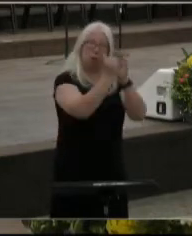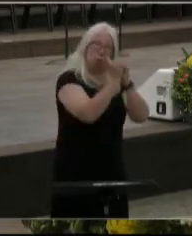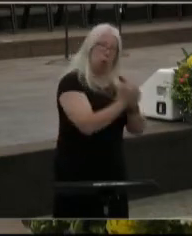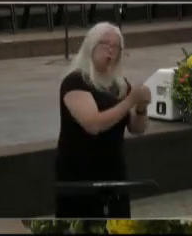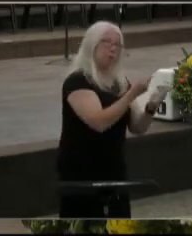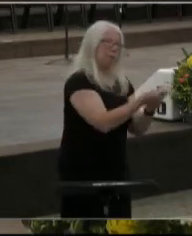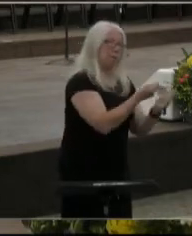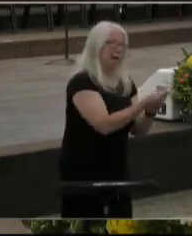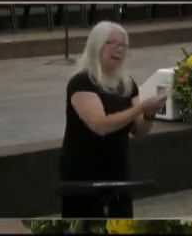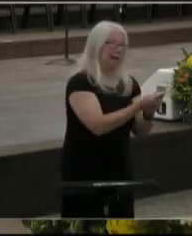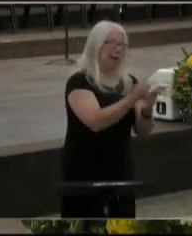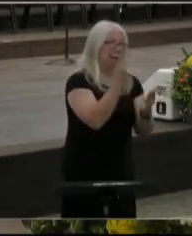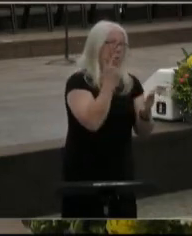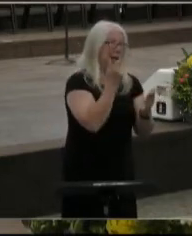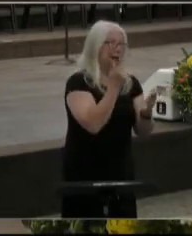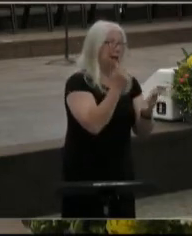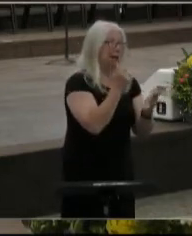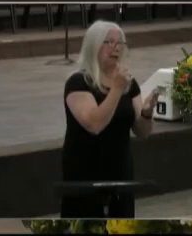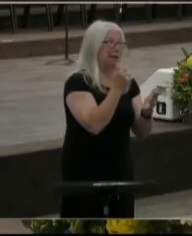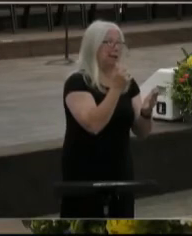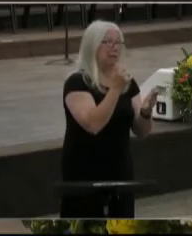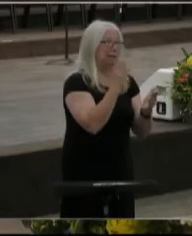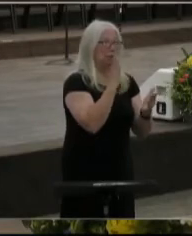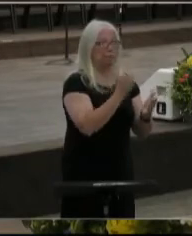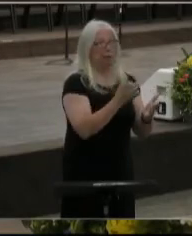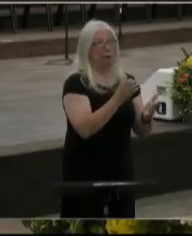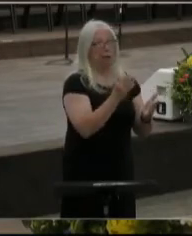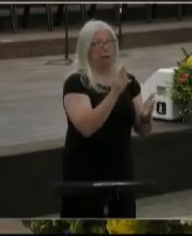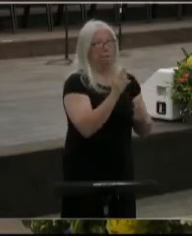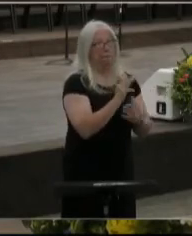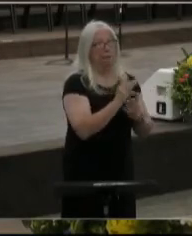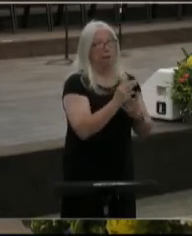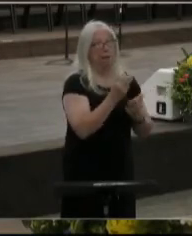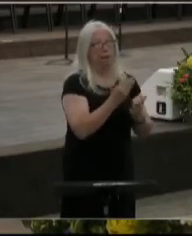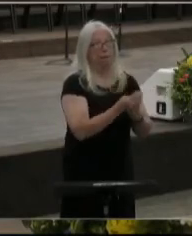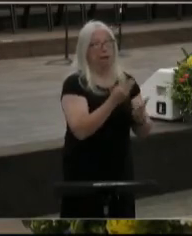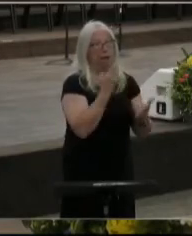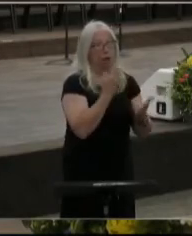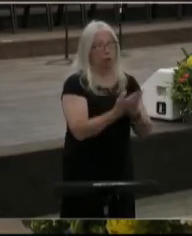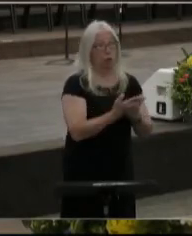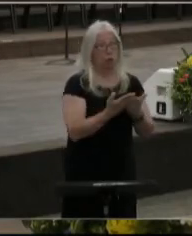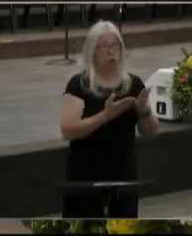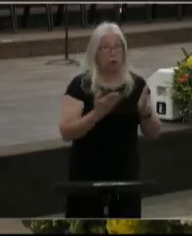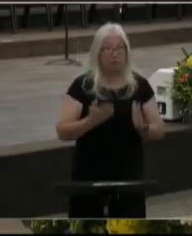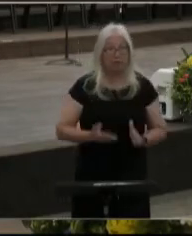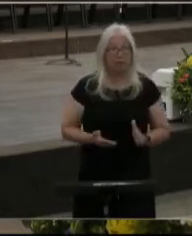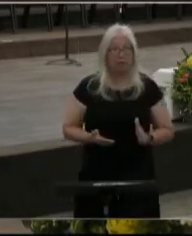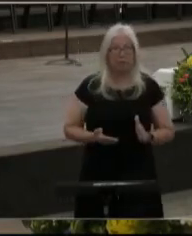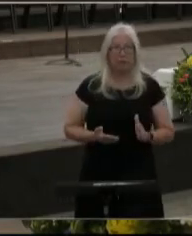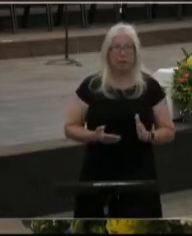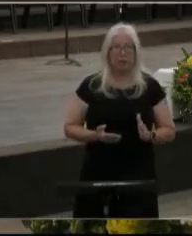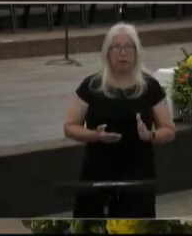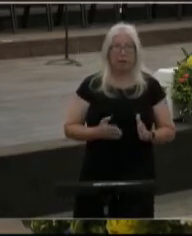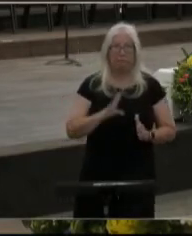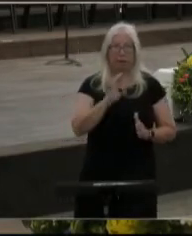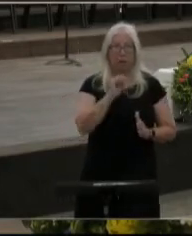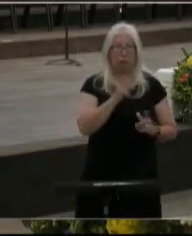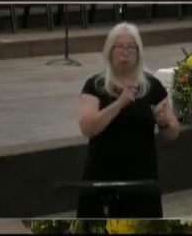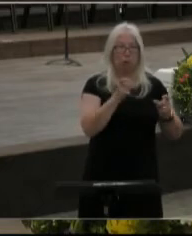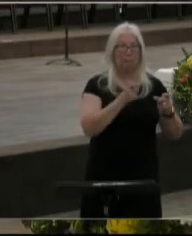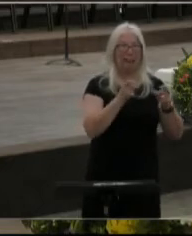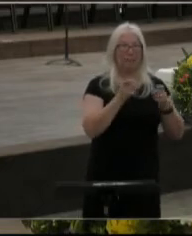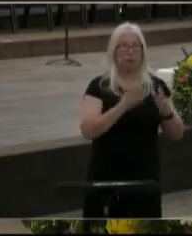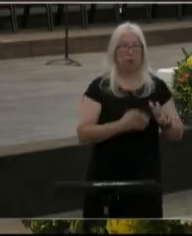money, because it's going to be a money. Money's a good servant, but it's a cruel master,